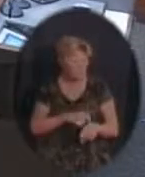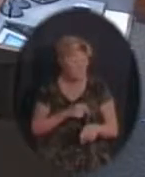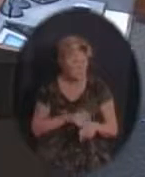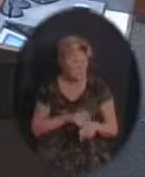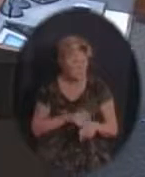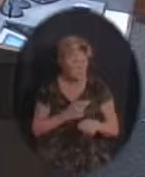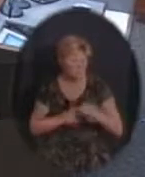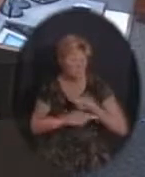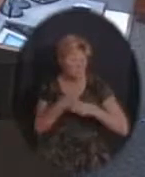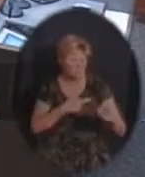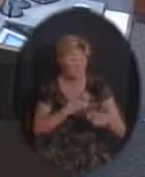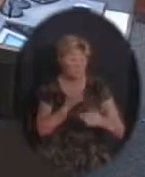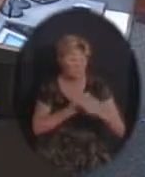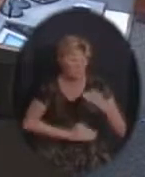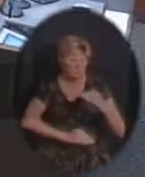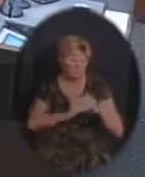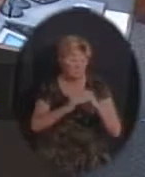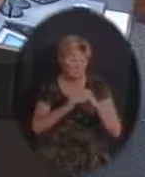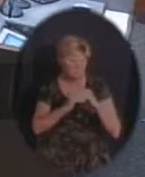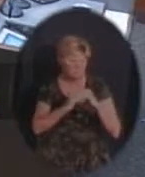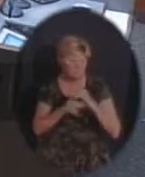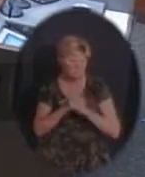if there's alteration to that, doing something different.